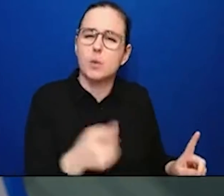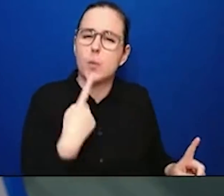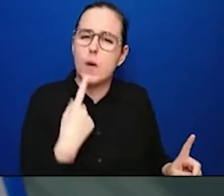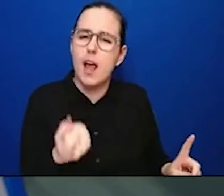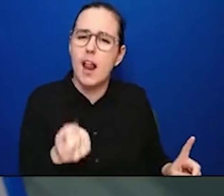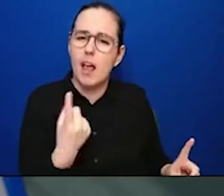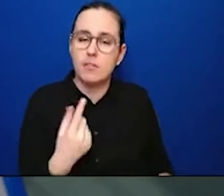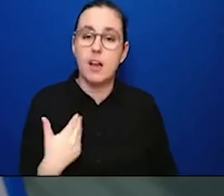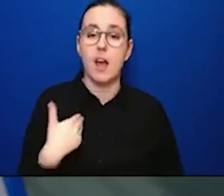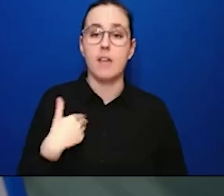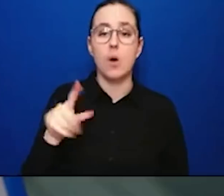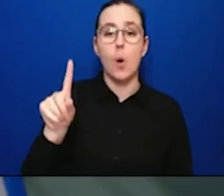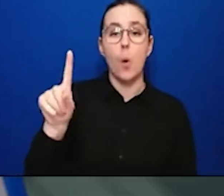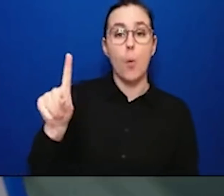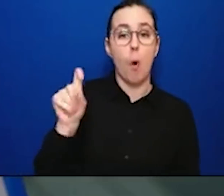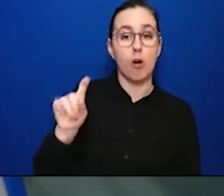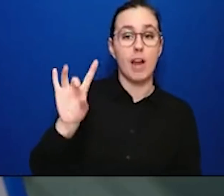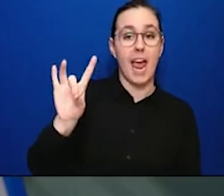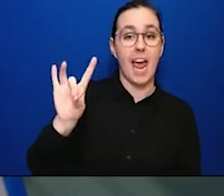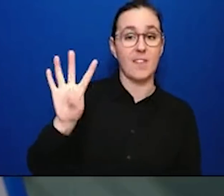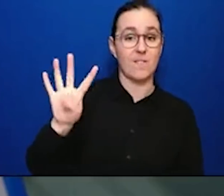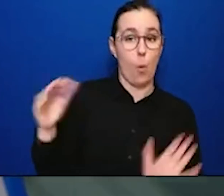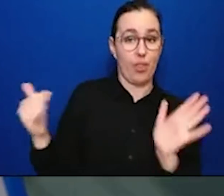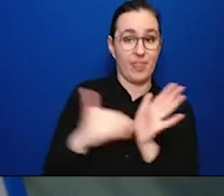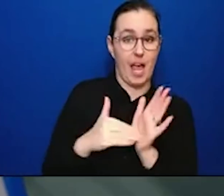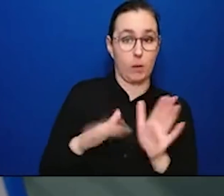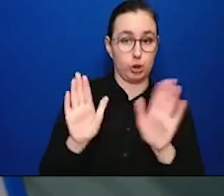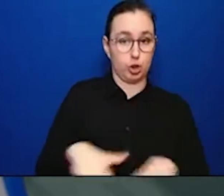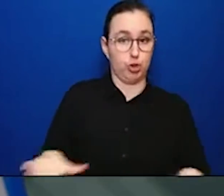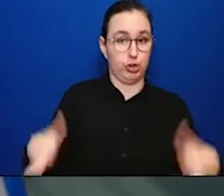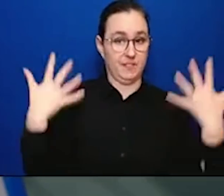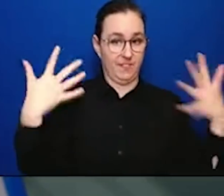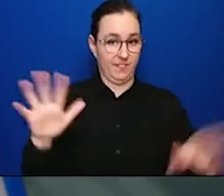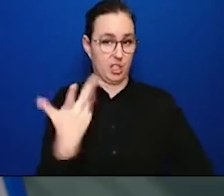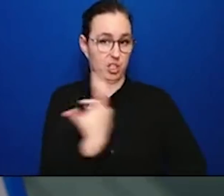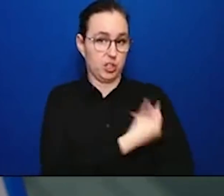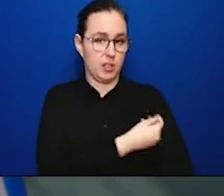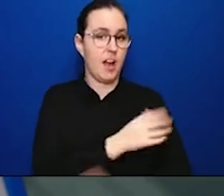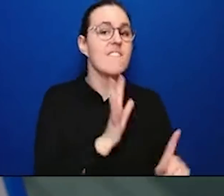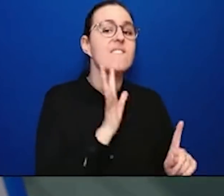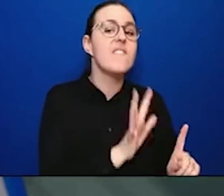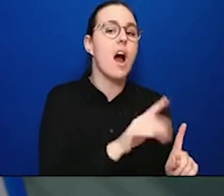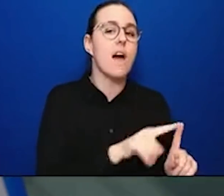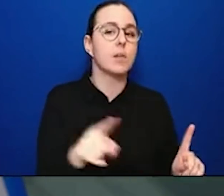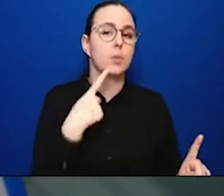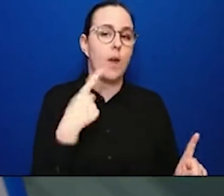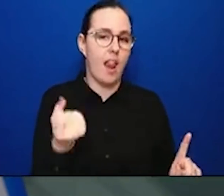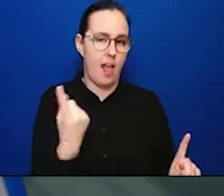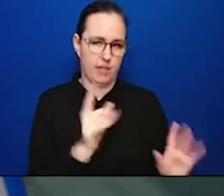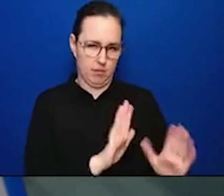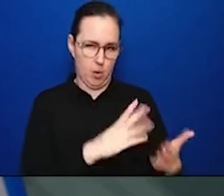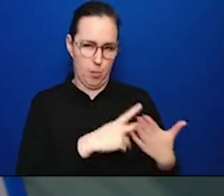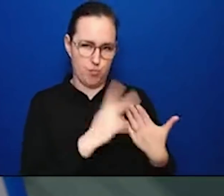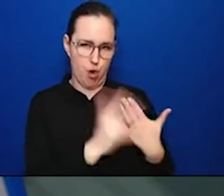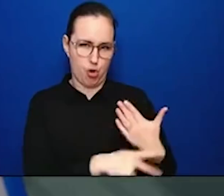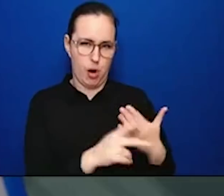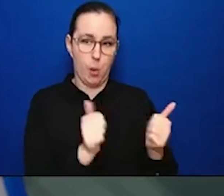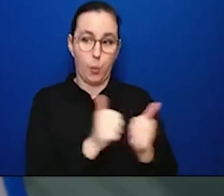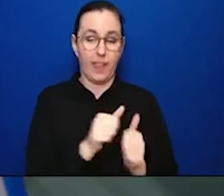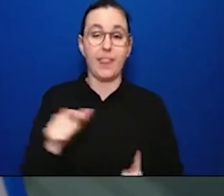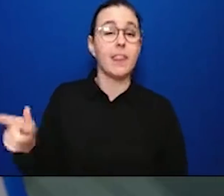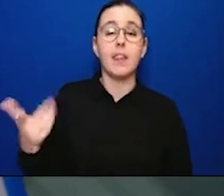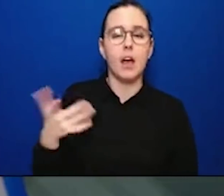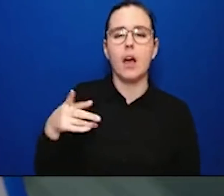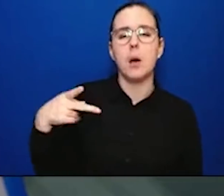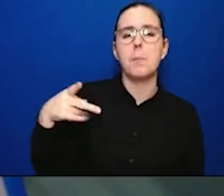134,822 people, children have been vaccinated in the 5 to 11 program with the Pfizer pediatric